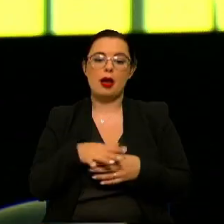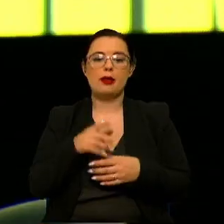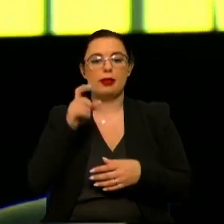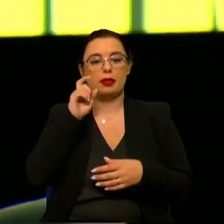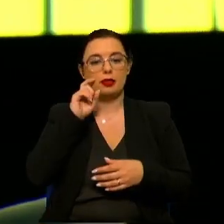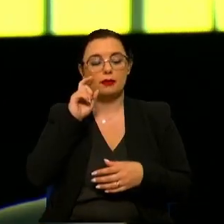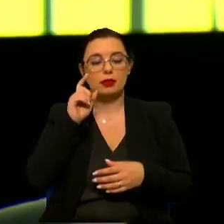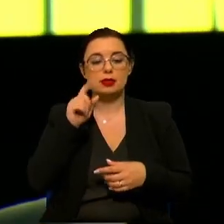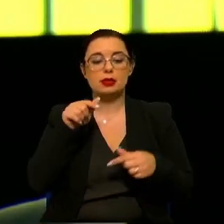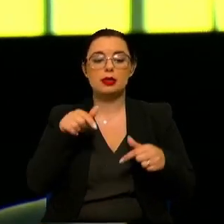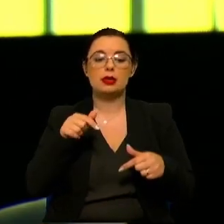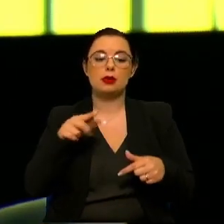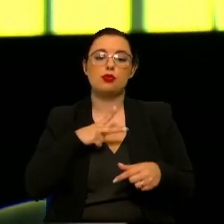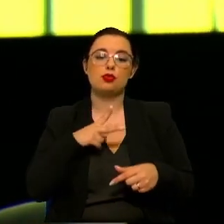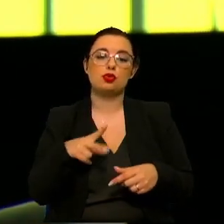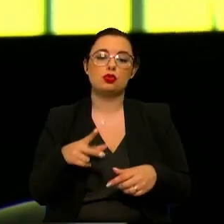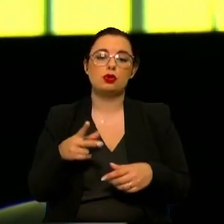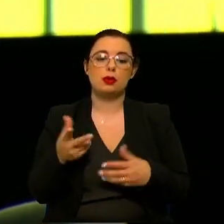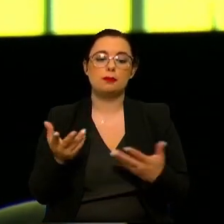innovation in defense.